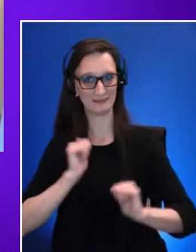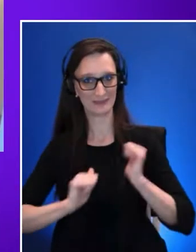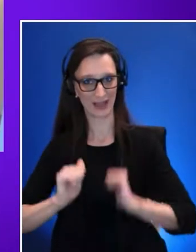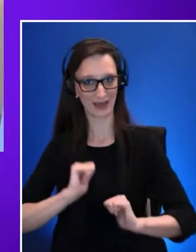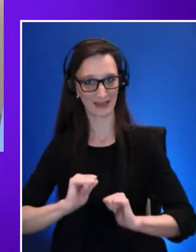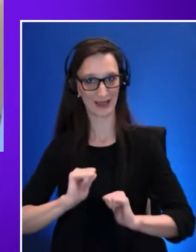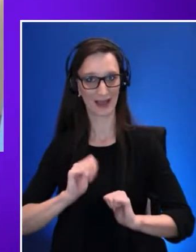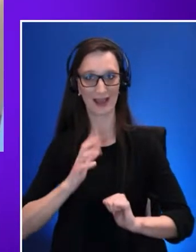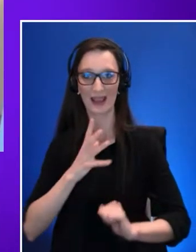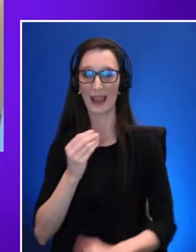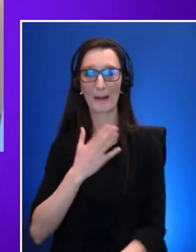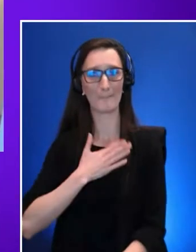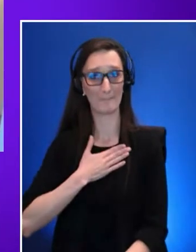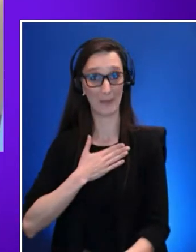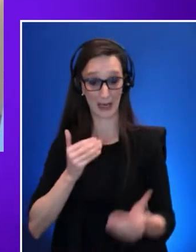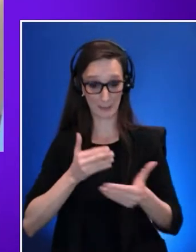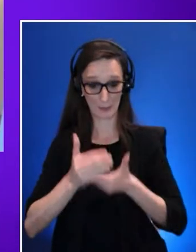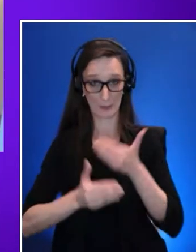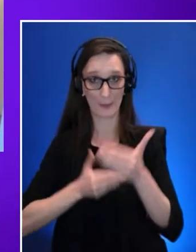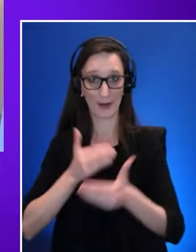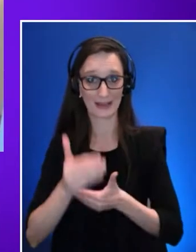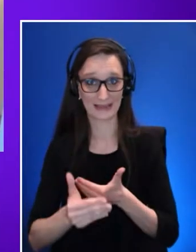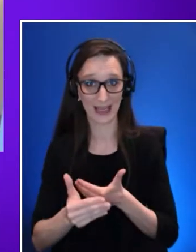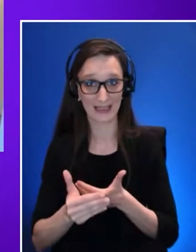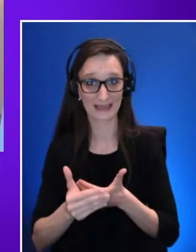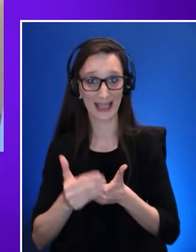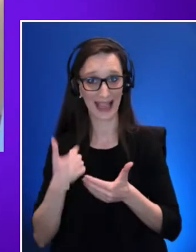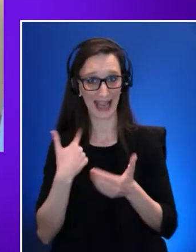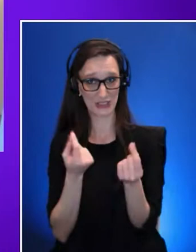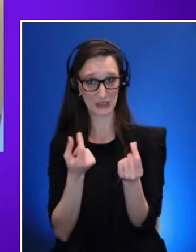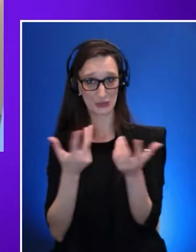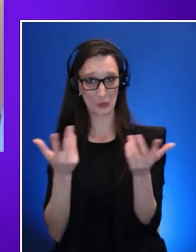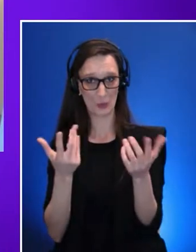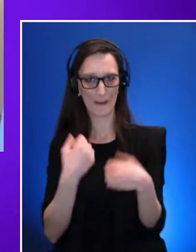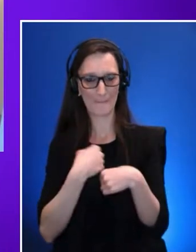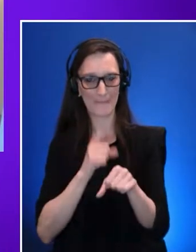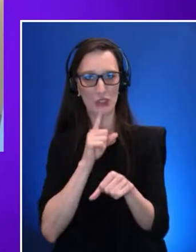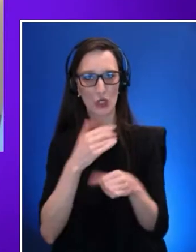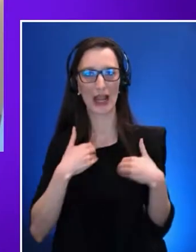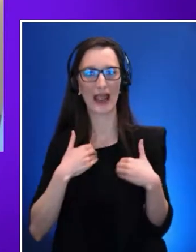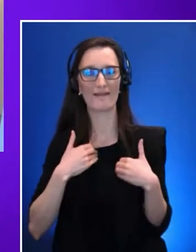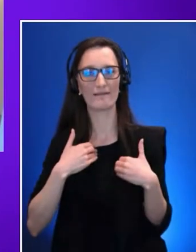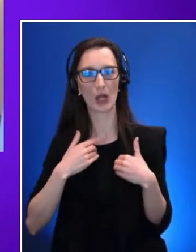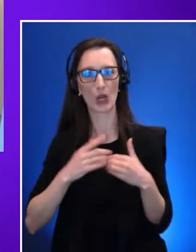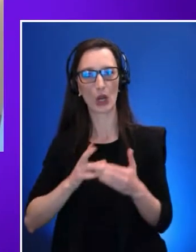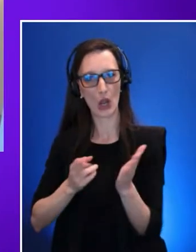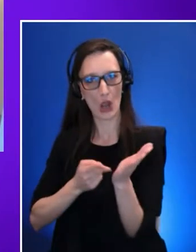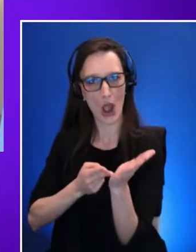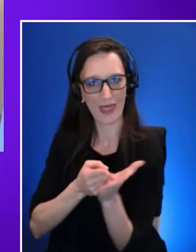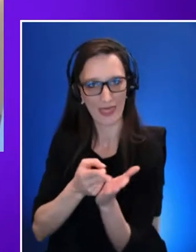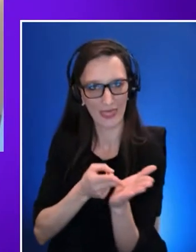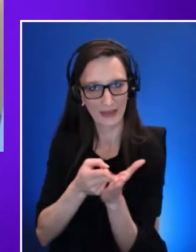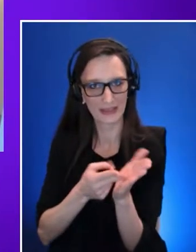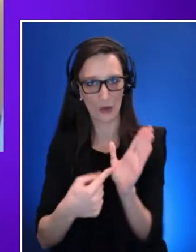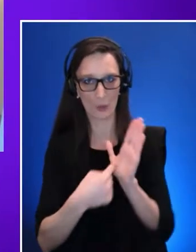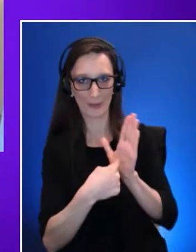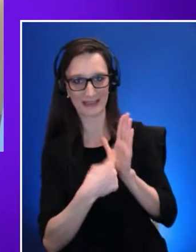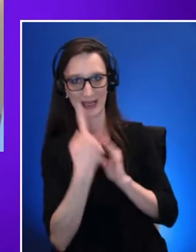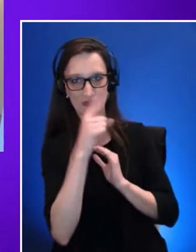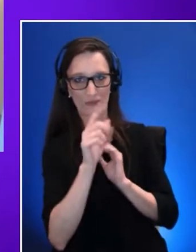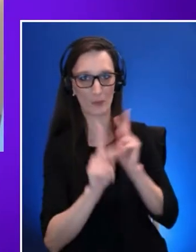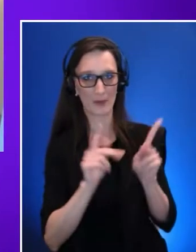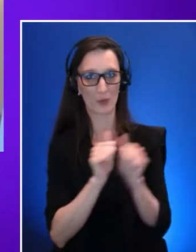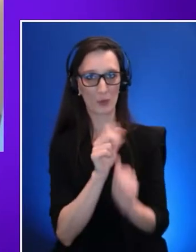my whole process has been to make sure that there's authentic representation for people with disabilities, as well as equal access to